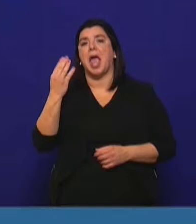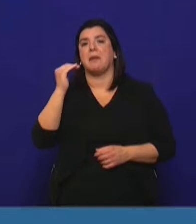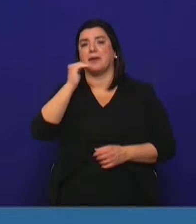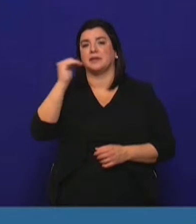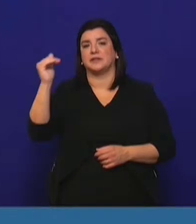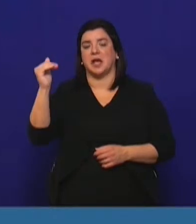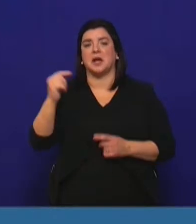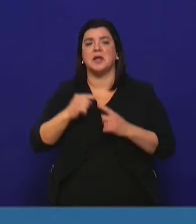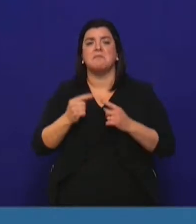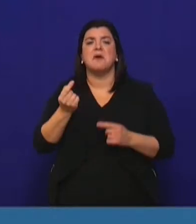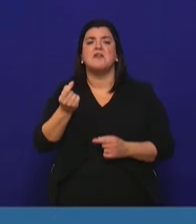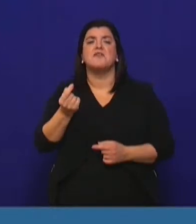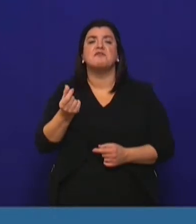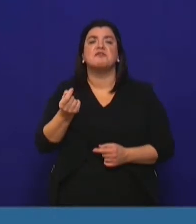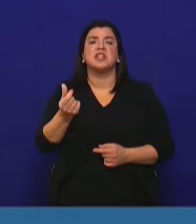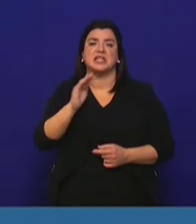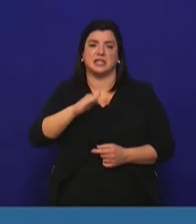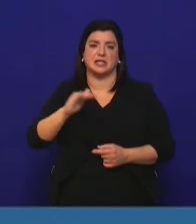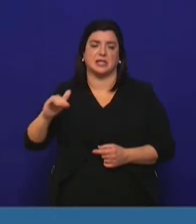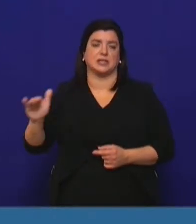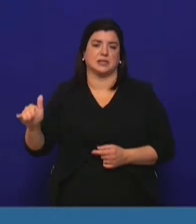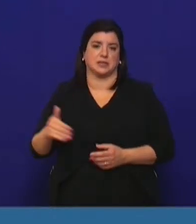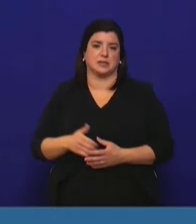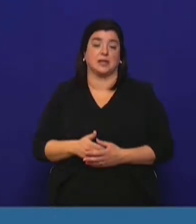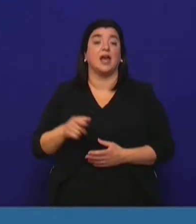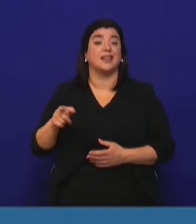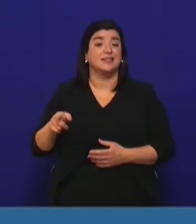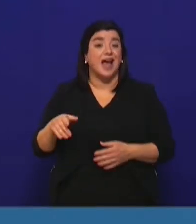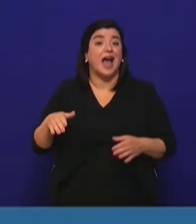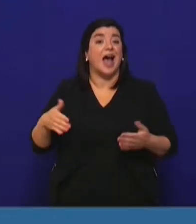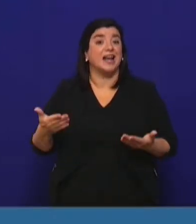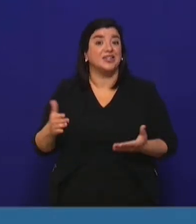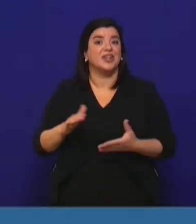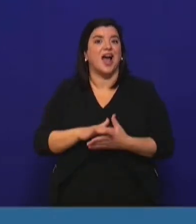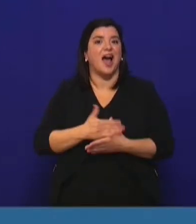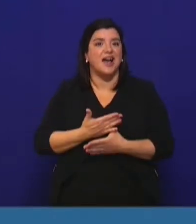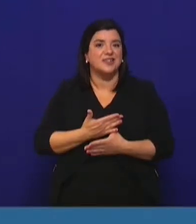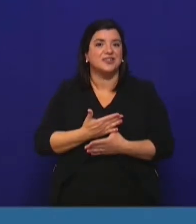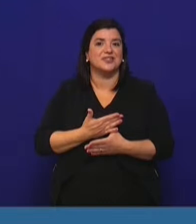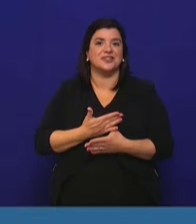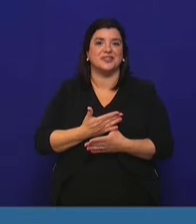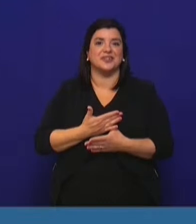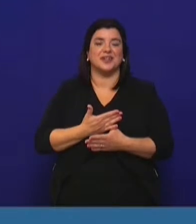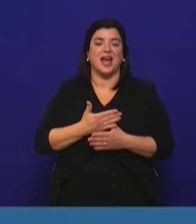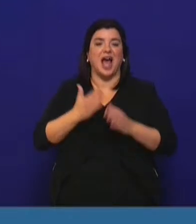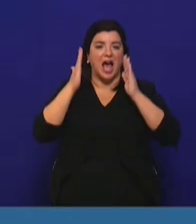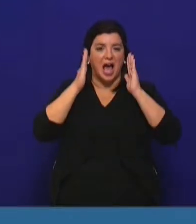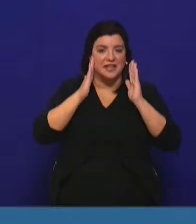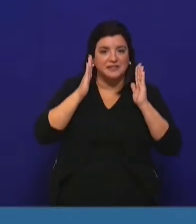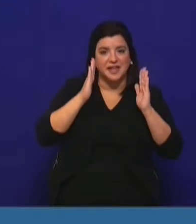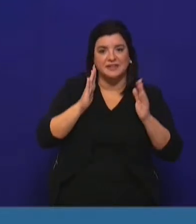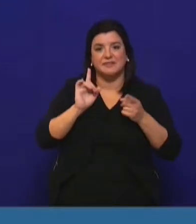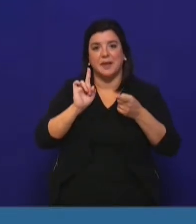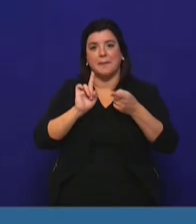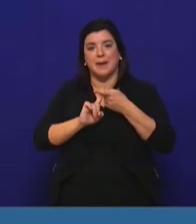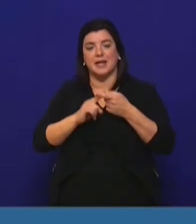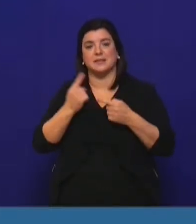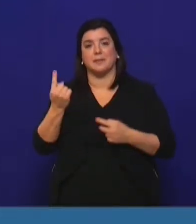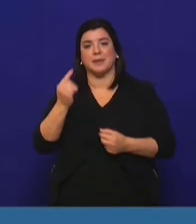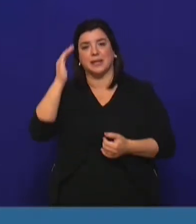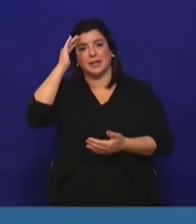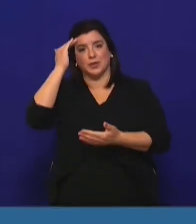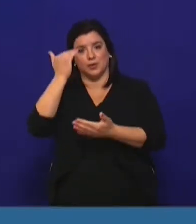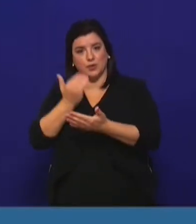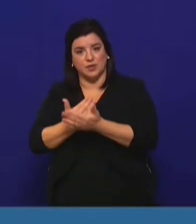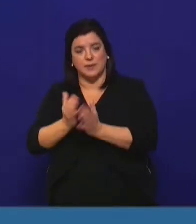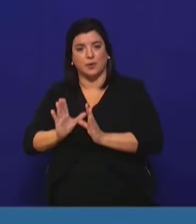f'din il-grafika wkoll u dan huwa kollu sforz ta' kombinazzjoni ta' każijiet li aħna qegħdin nieħdu ħsieb ukoll bqajna dejjem